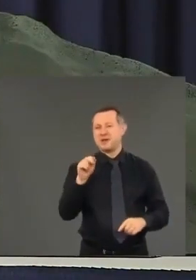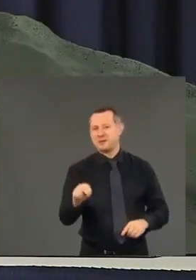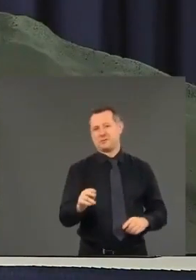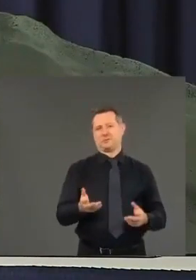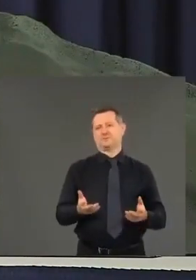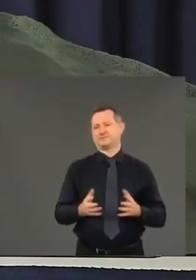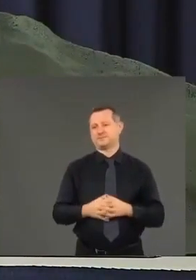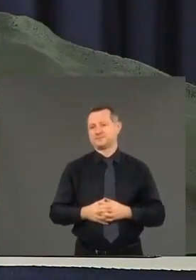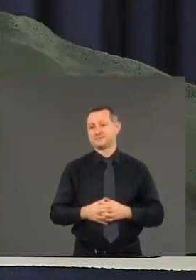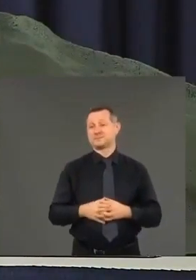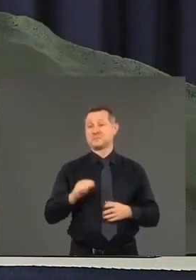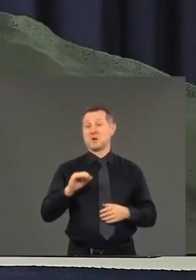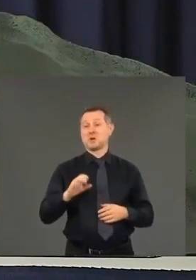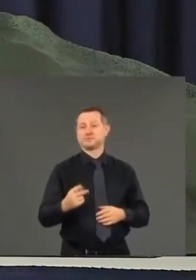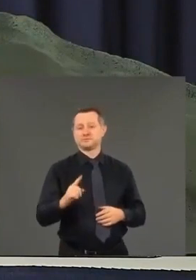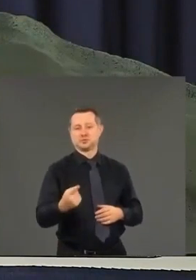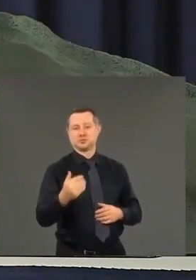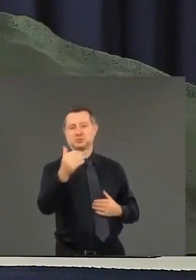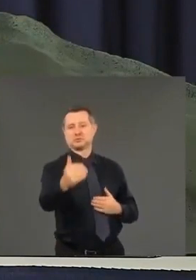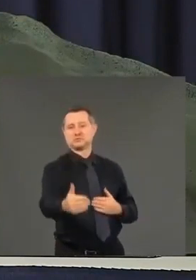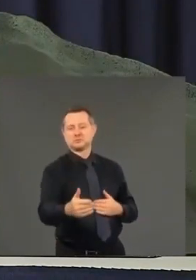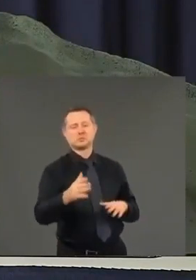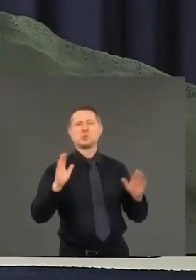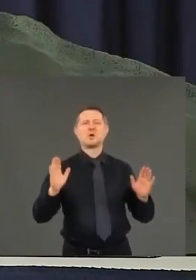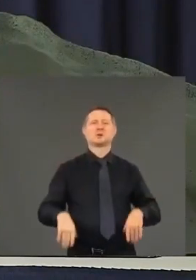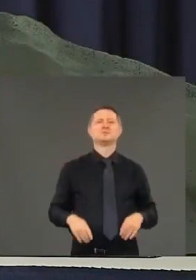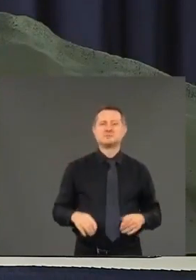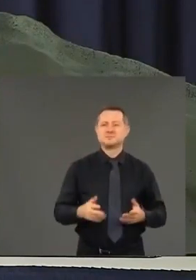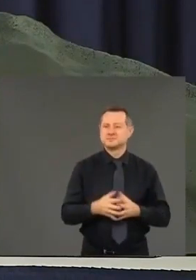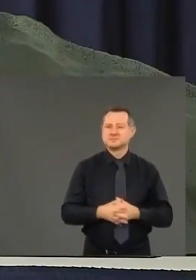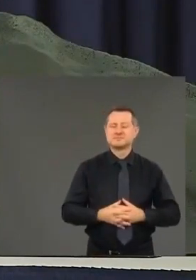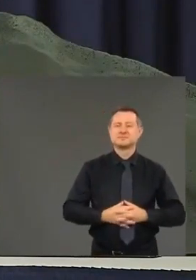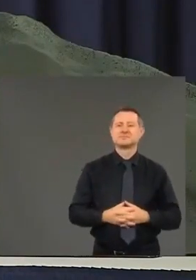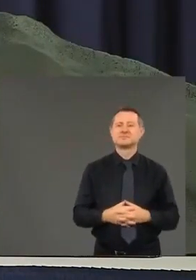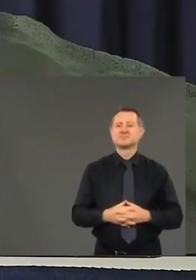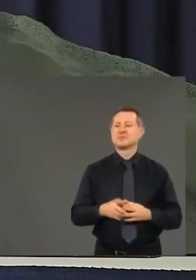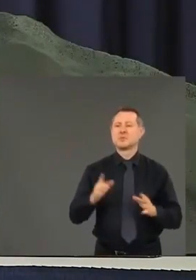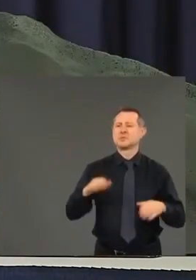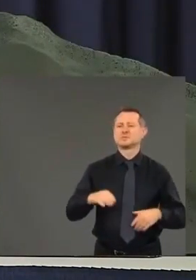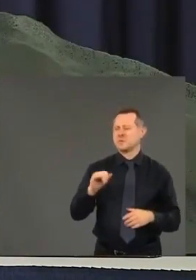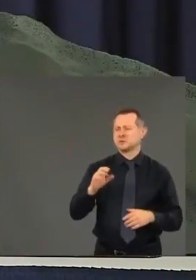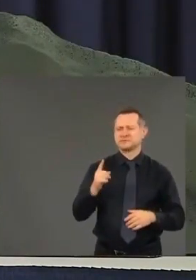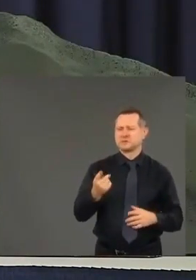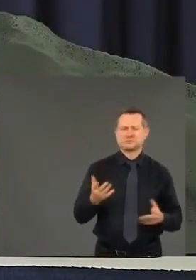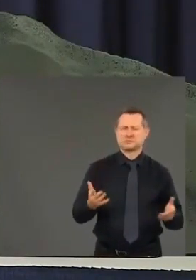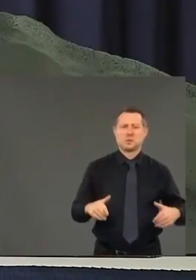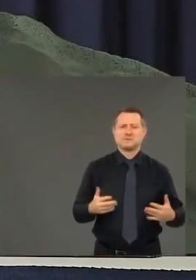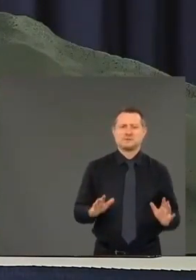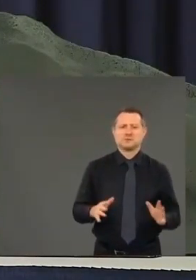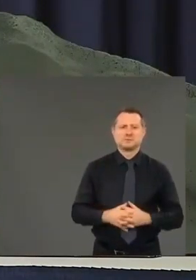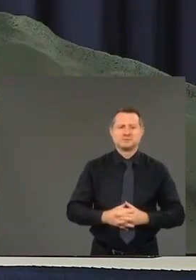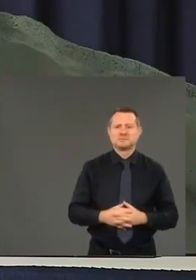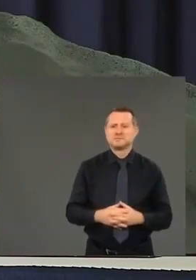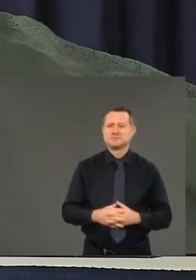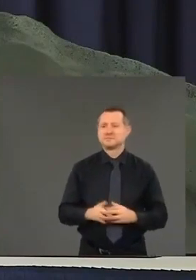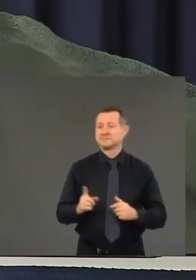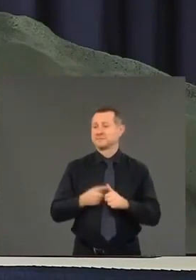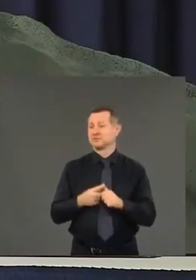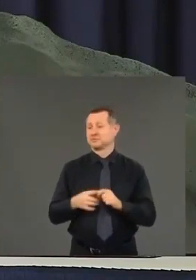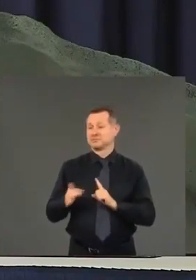March 1, it was over in March 1. It was over. We get our first case March